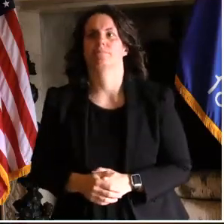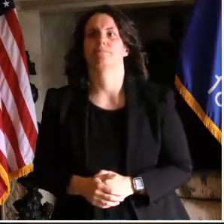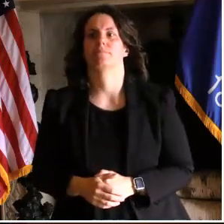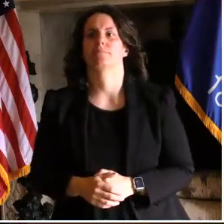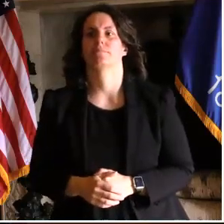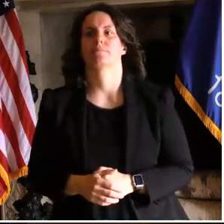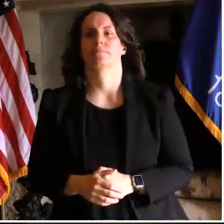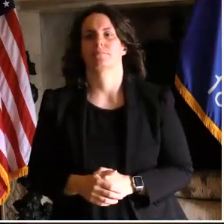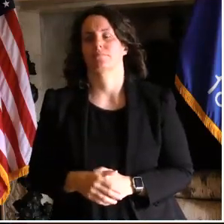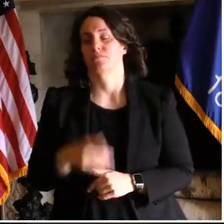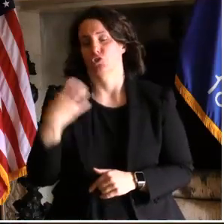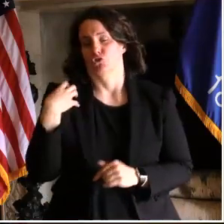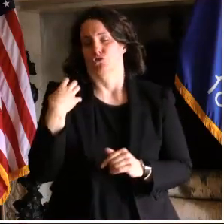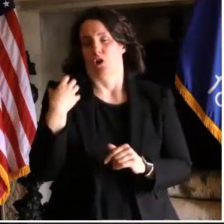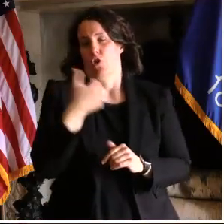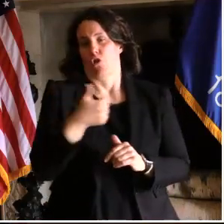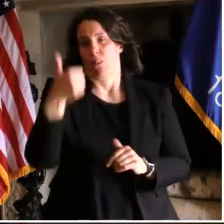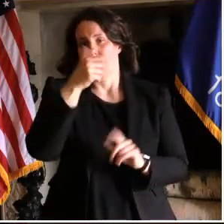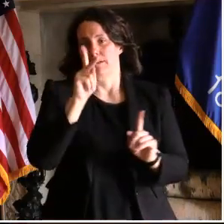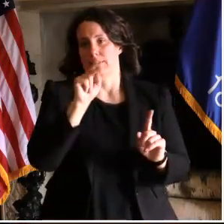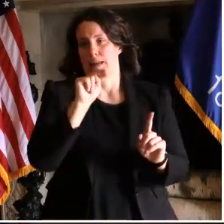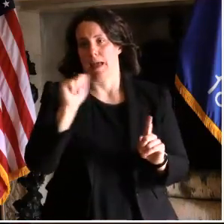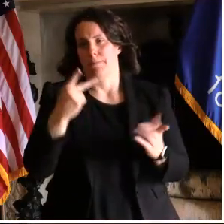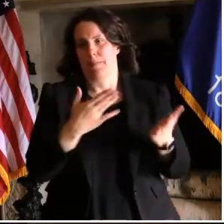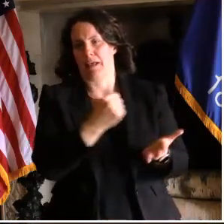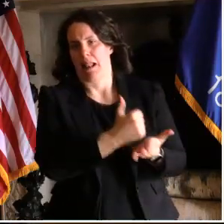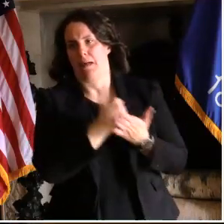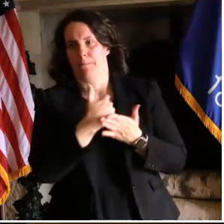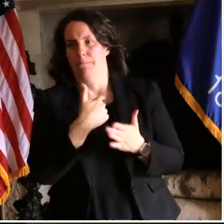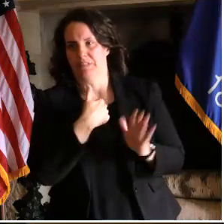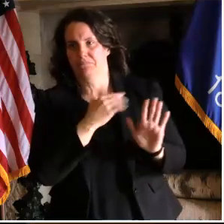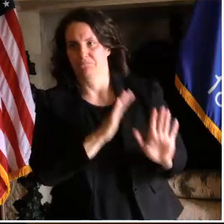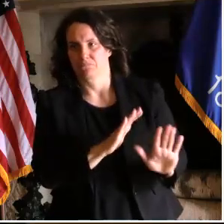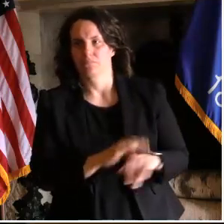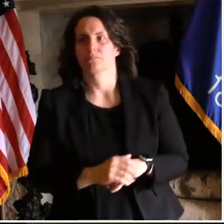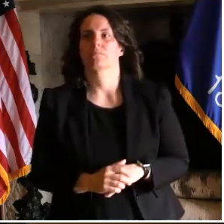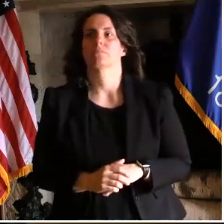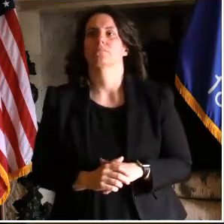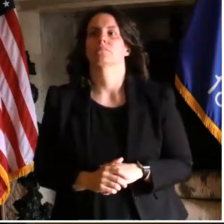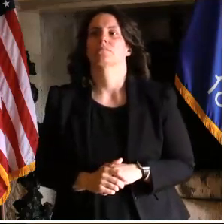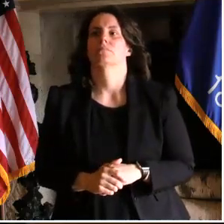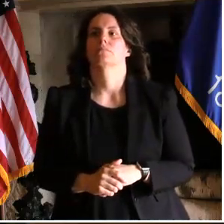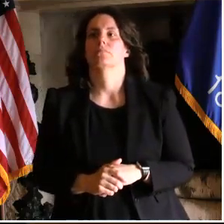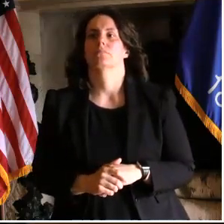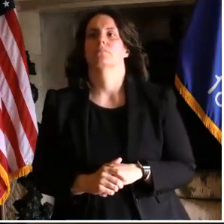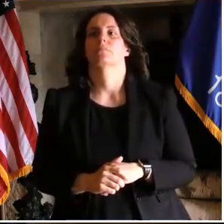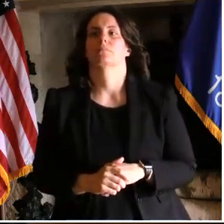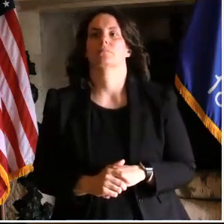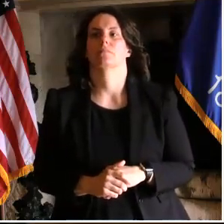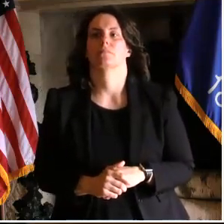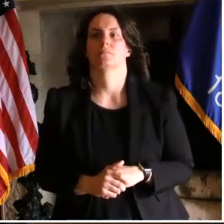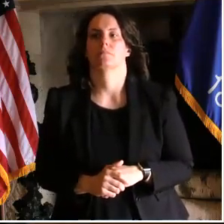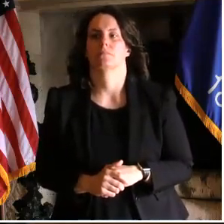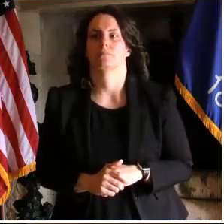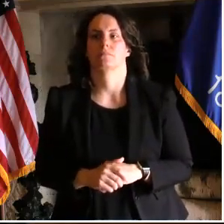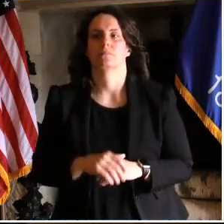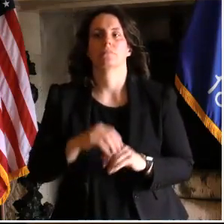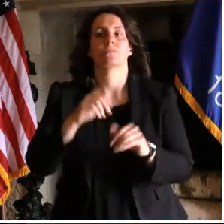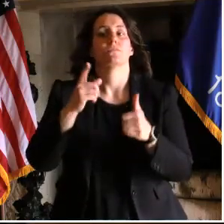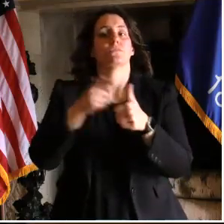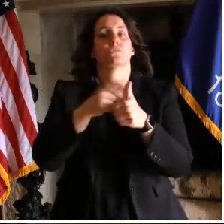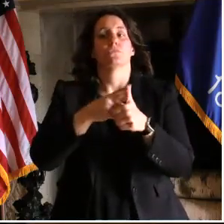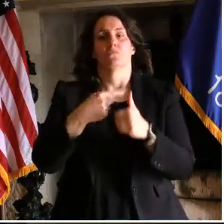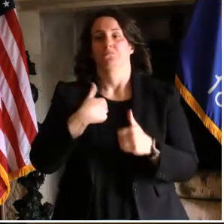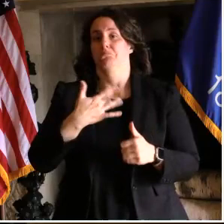have received that first allocation of our estimated supply from the Strategic